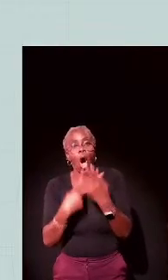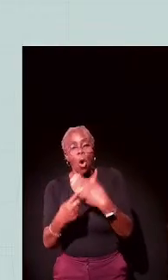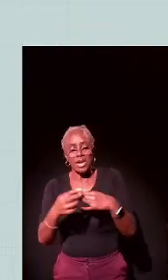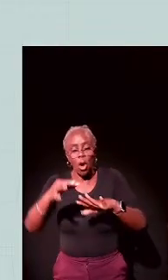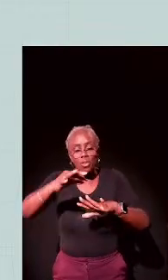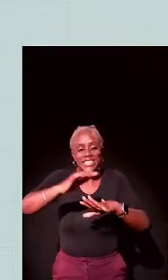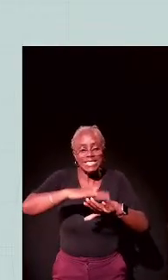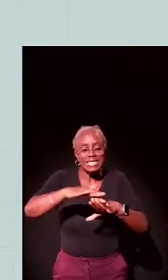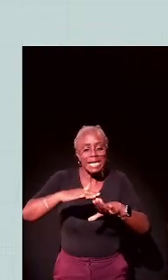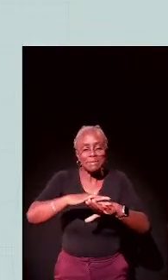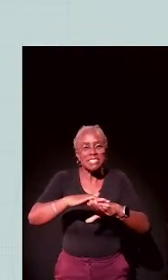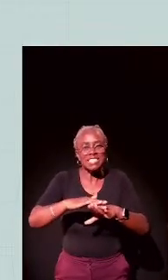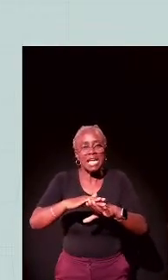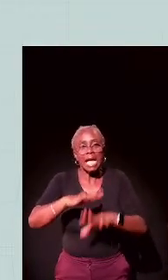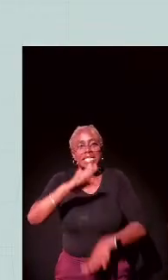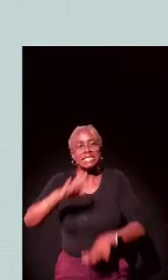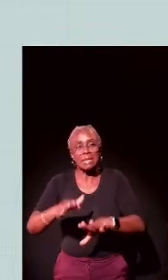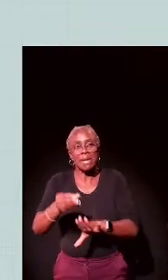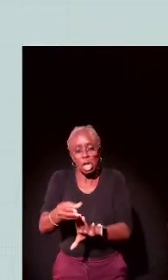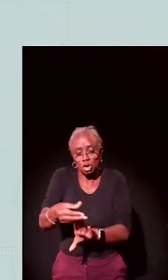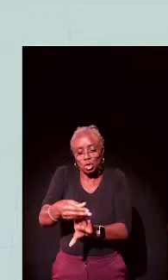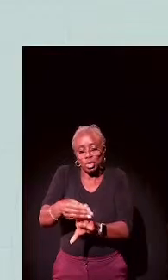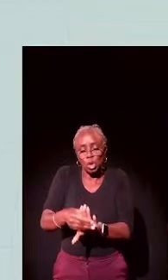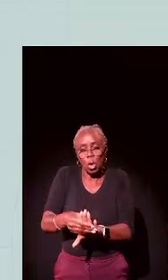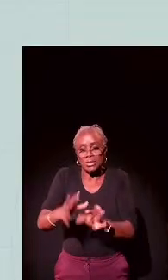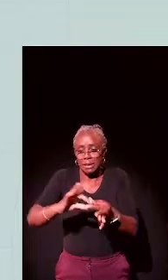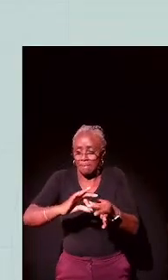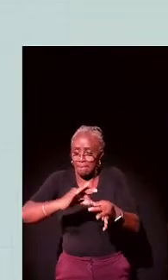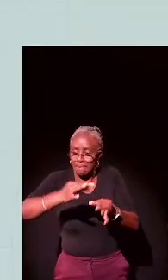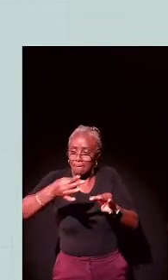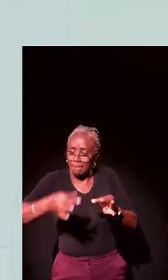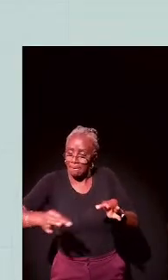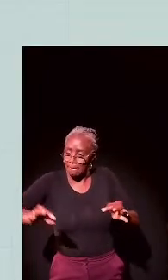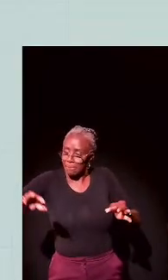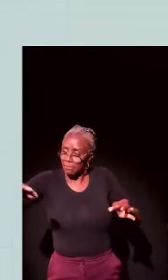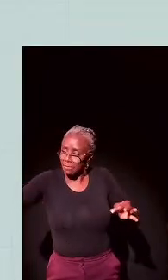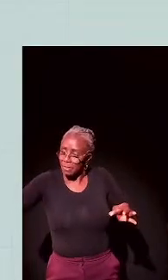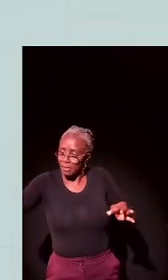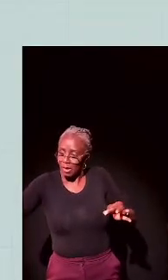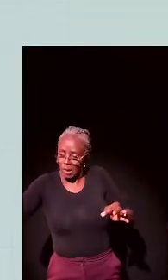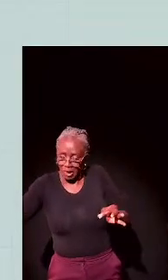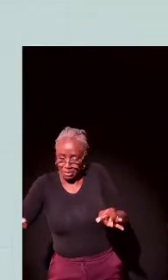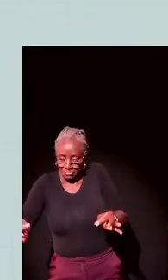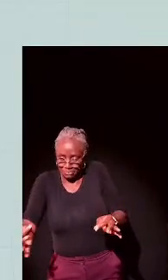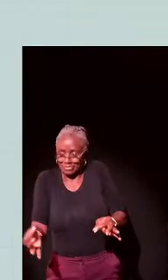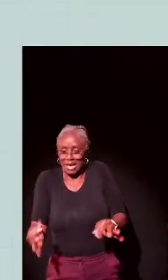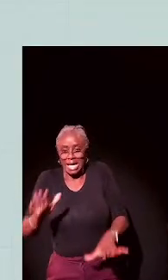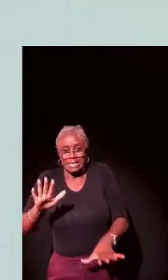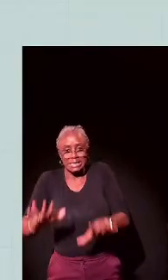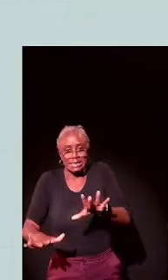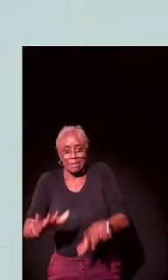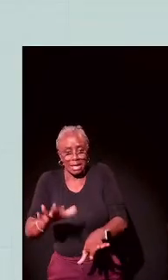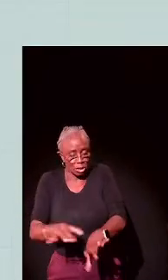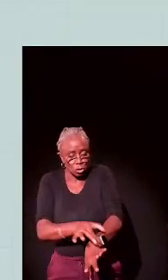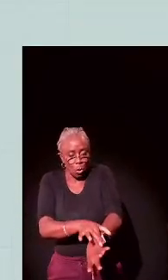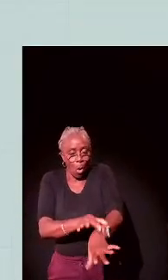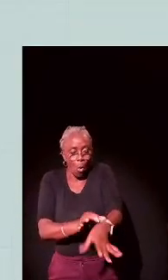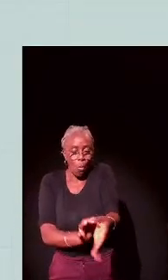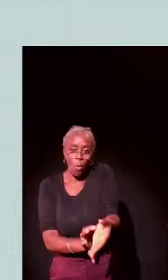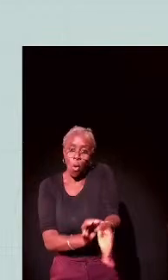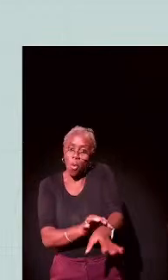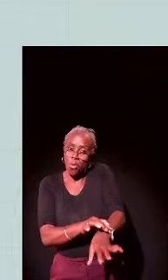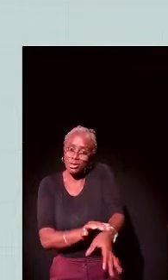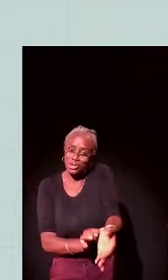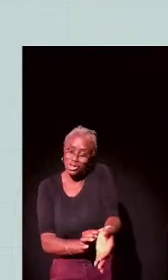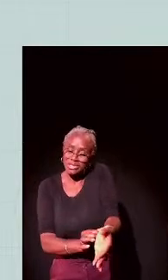it's almost like finger socks. And there's cables going towards a watch-like instrument tied around your wrist on